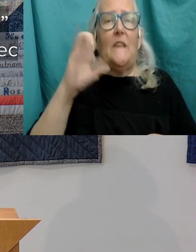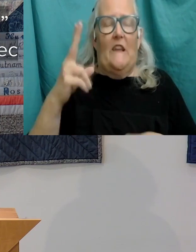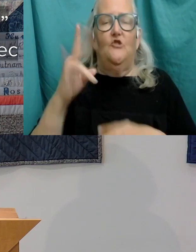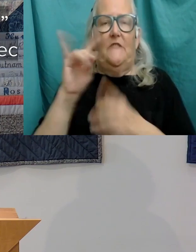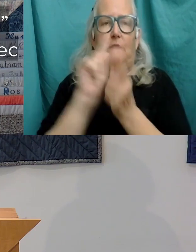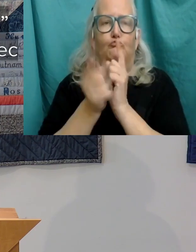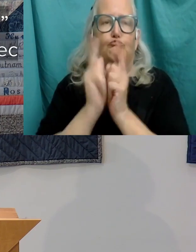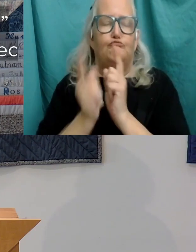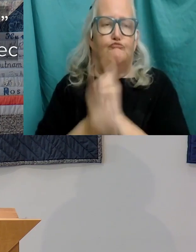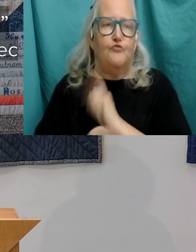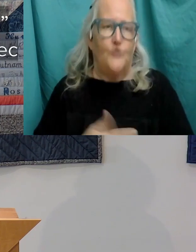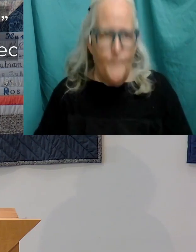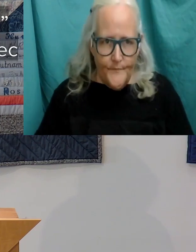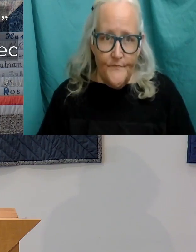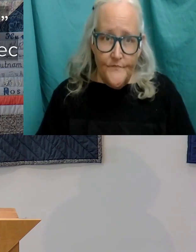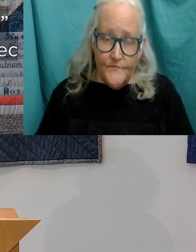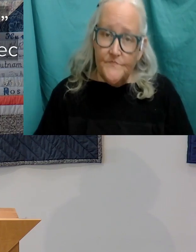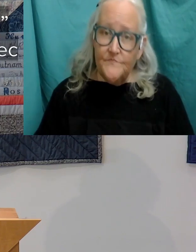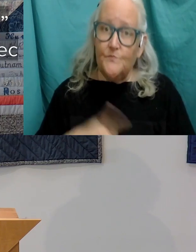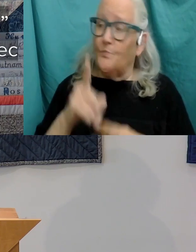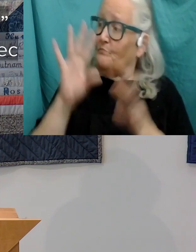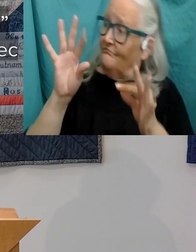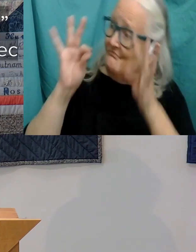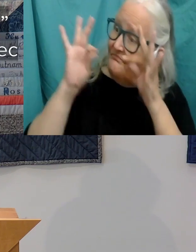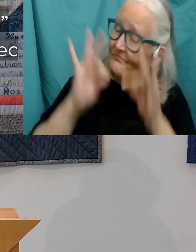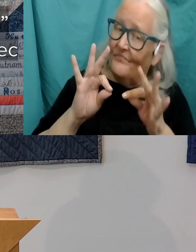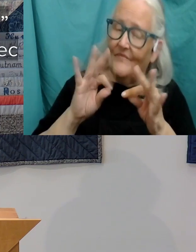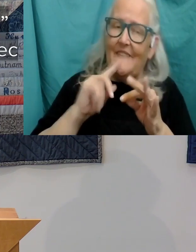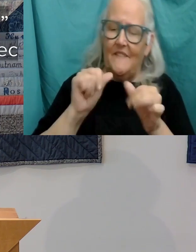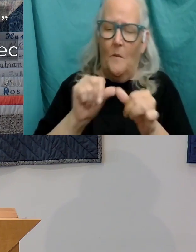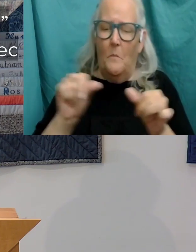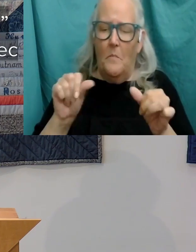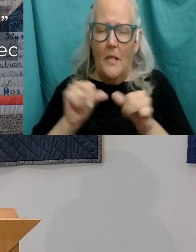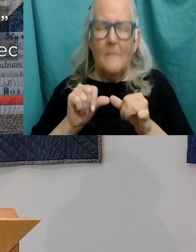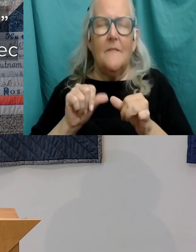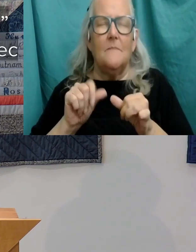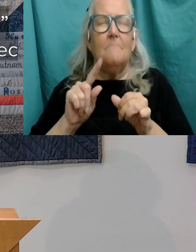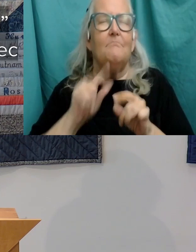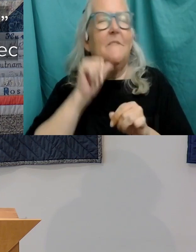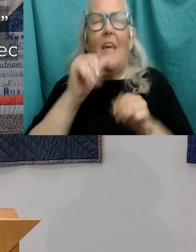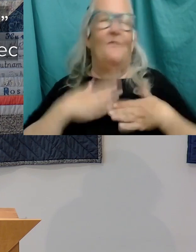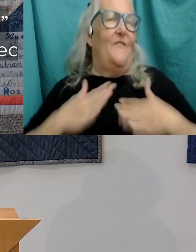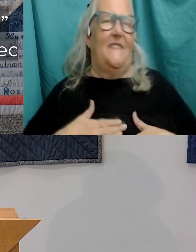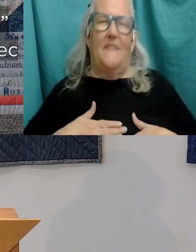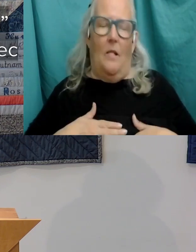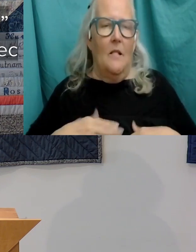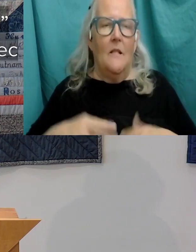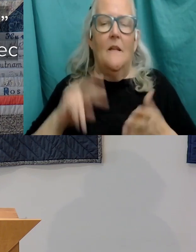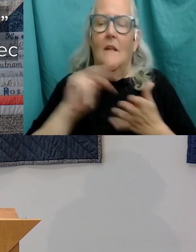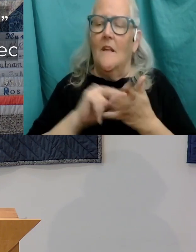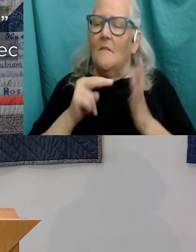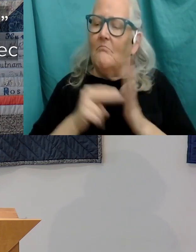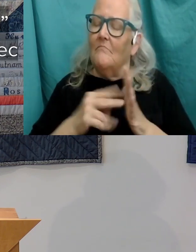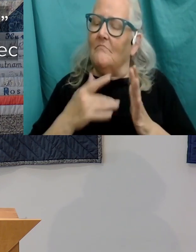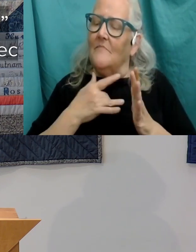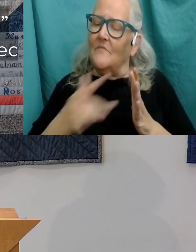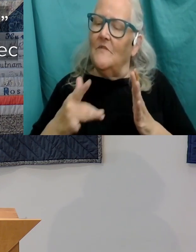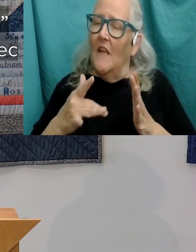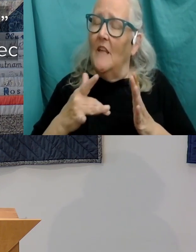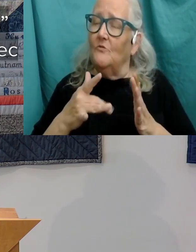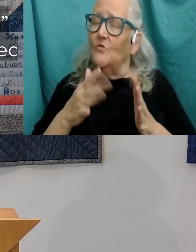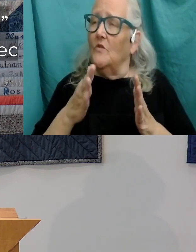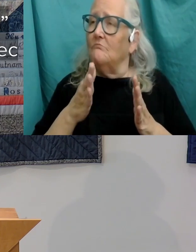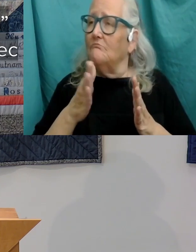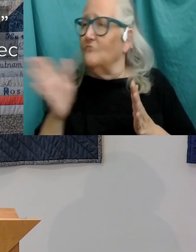"Utopias are sites with no real places. They are sites that have a general relation of direction or inverted